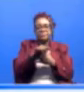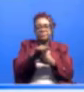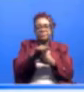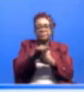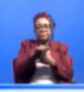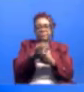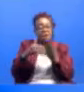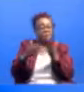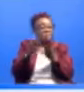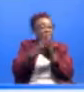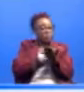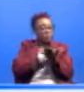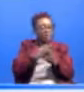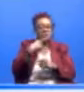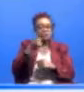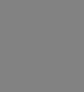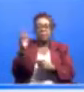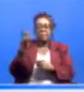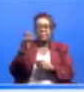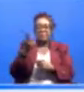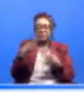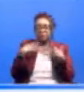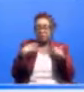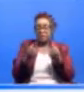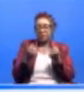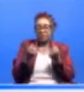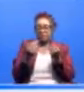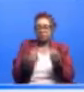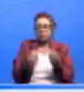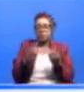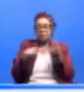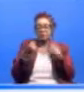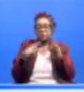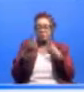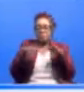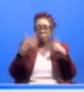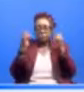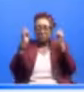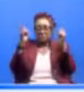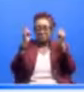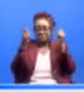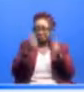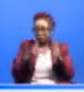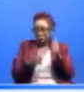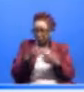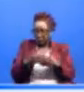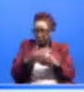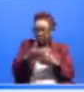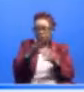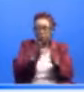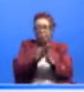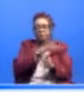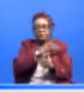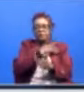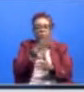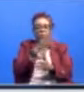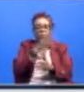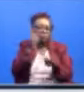Nilikueleza kwamba waziri wa afya na kumicha ashazungumza kuhusu mgomo ambao unaendelea madaktari. Tumsikize.